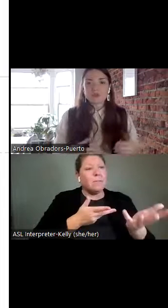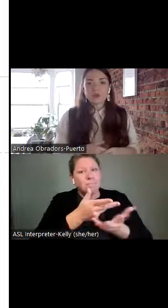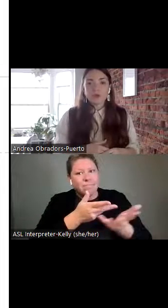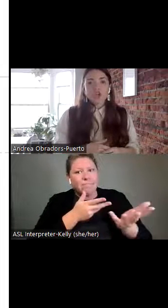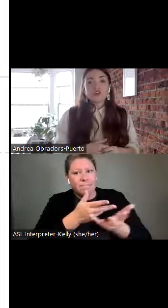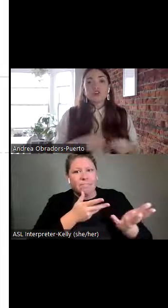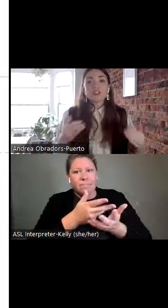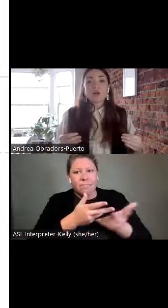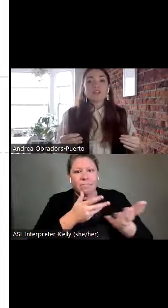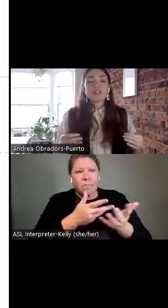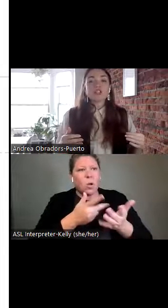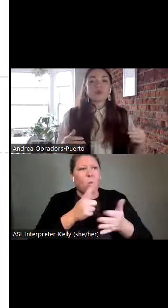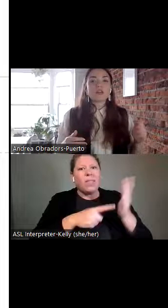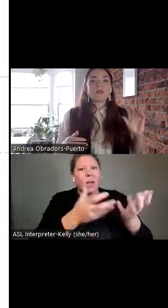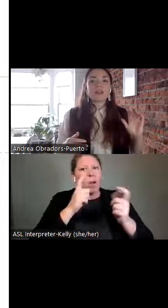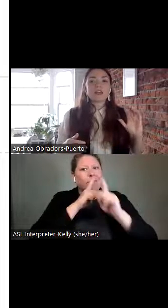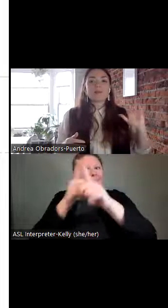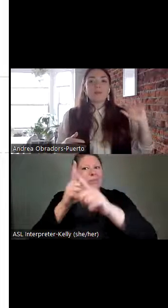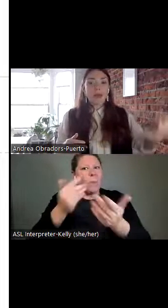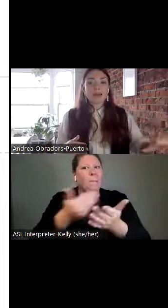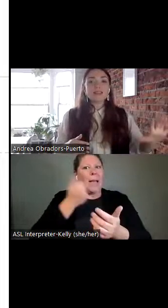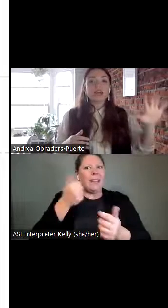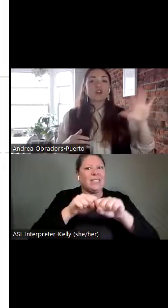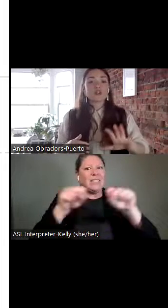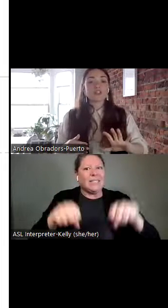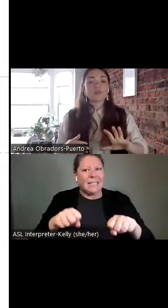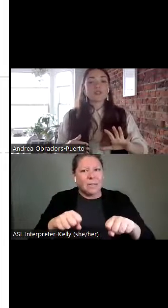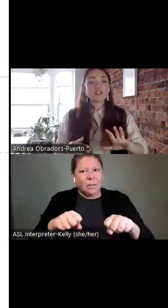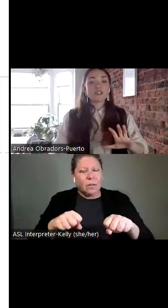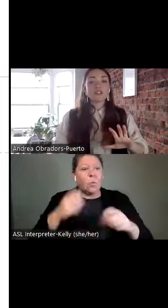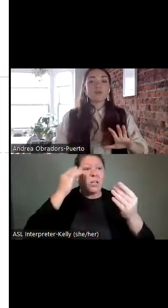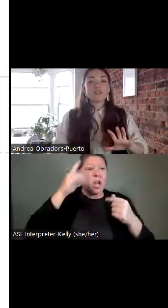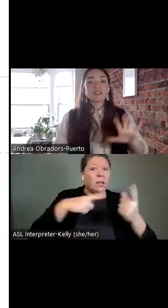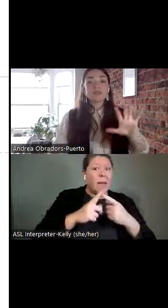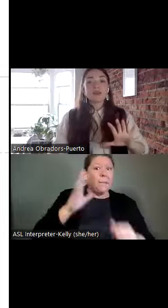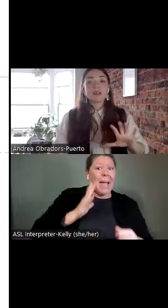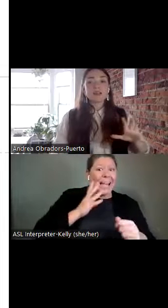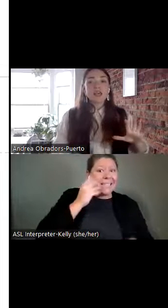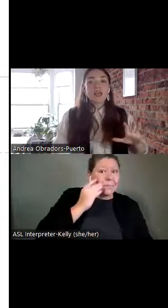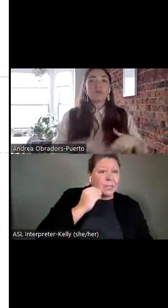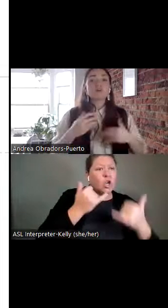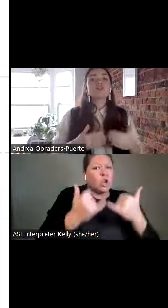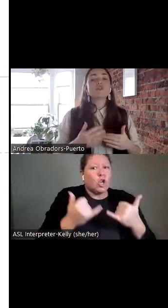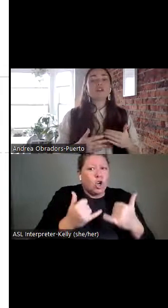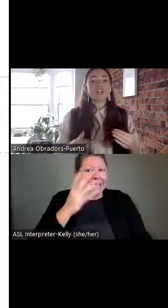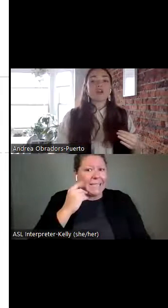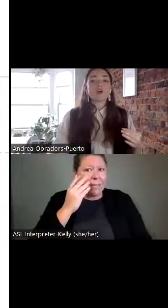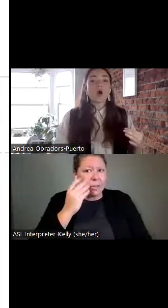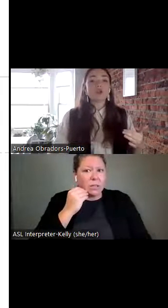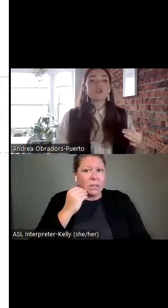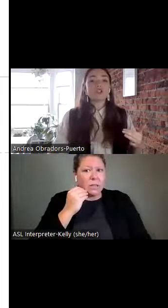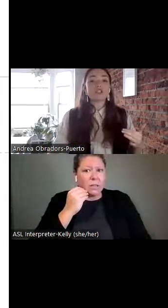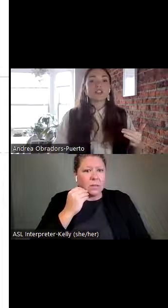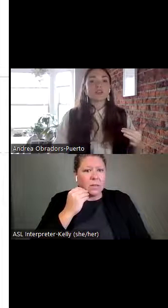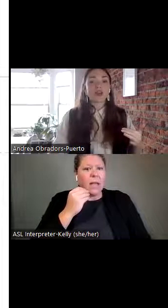or platform. During this conversation, we navigated past and current experiences submitting safety events and virtually shadow